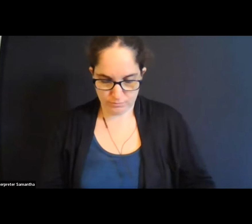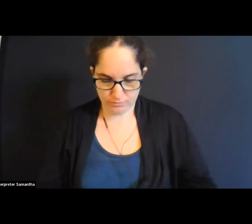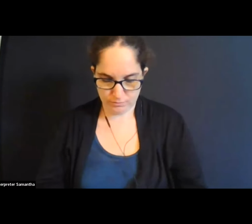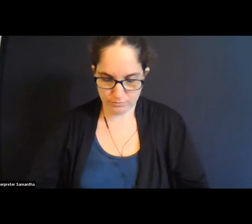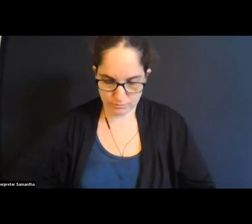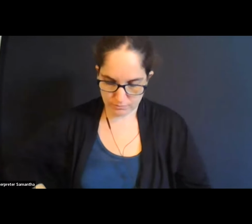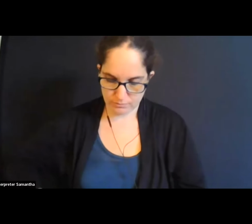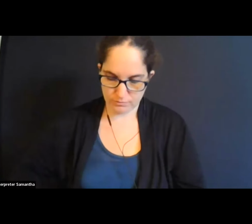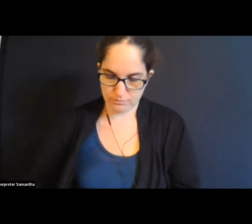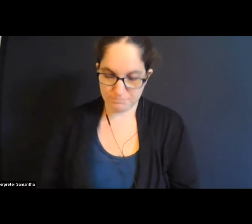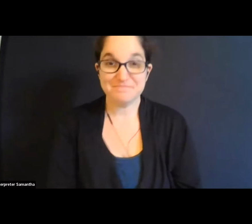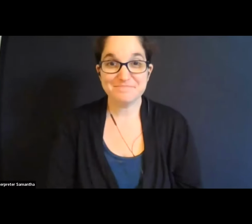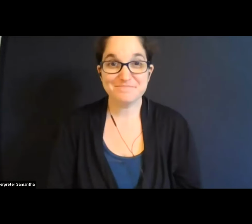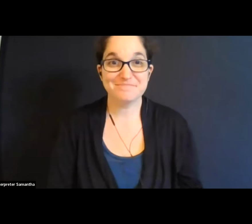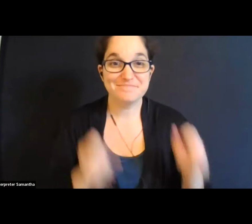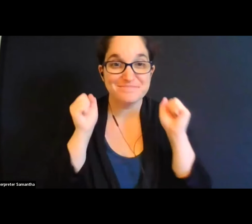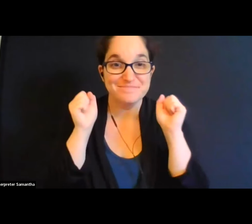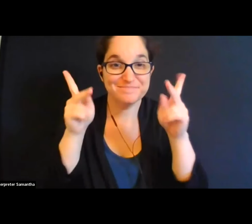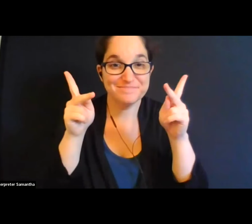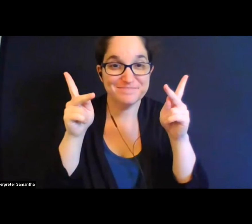All right. Okay.